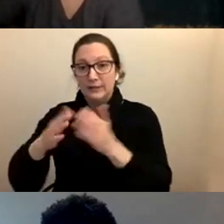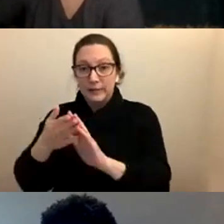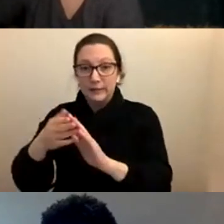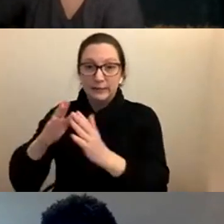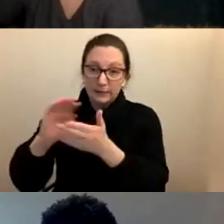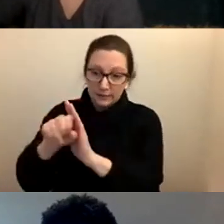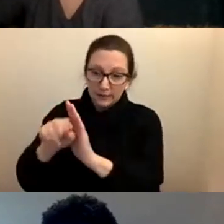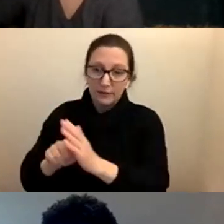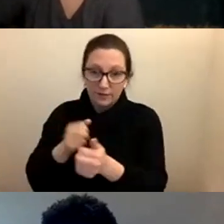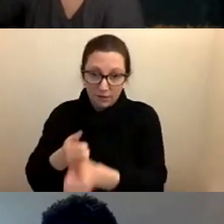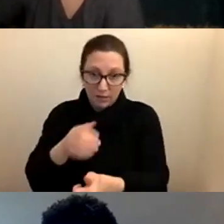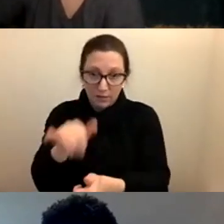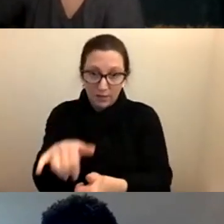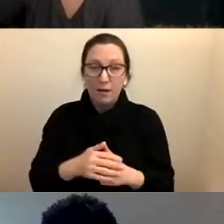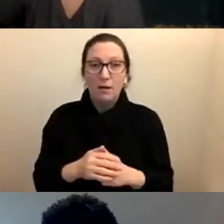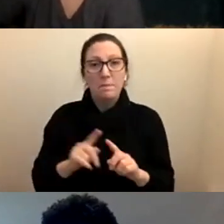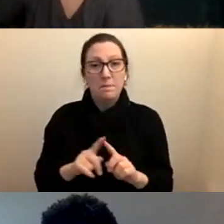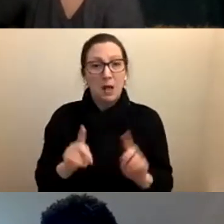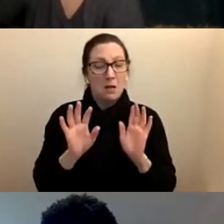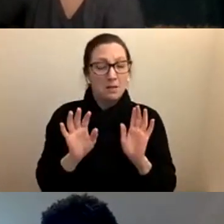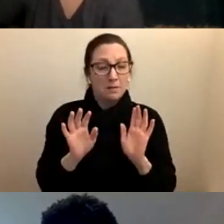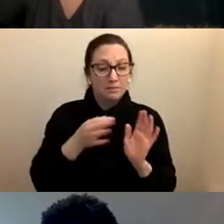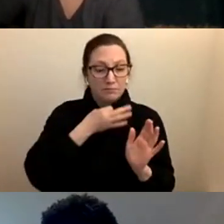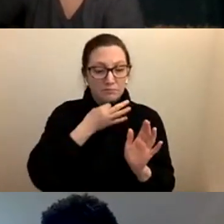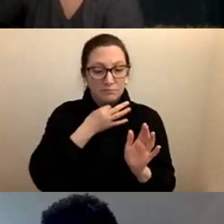also something that we